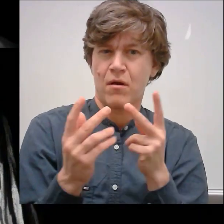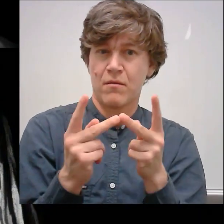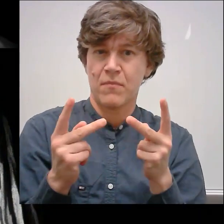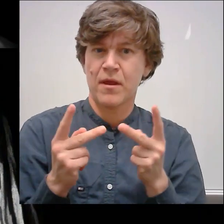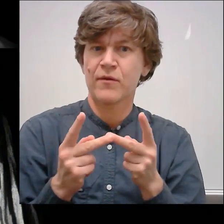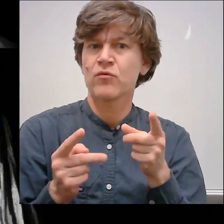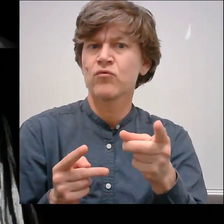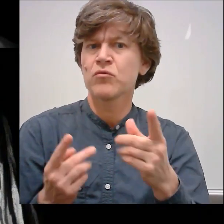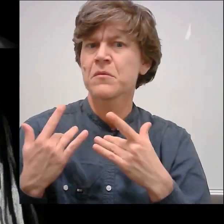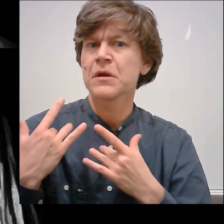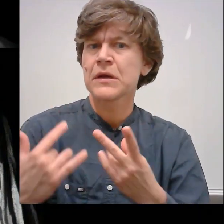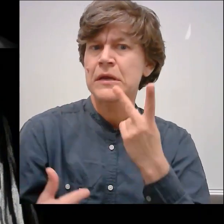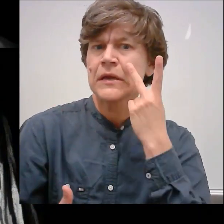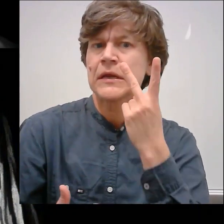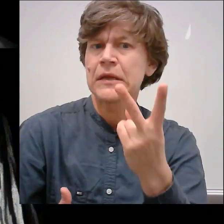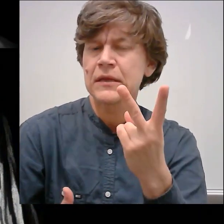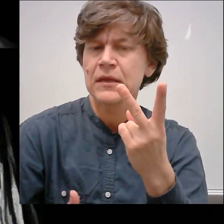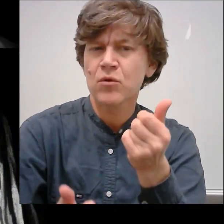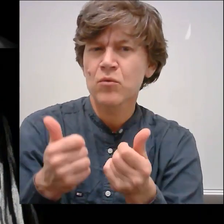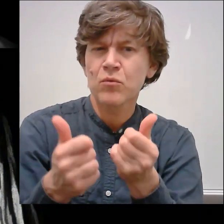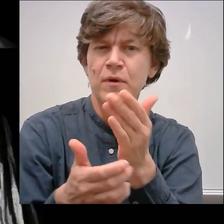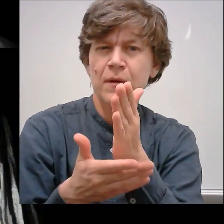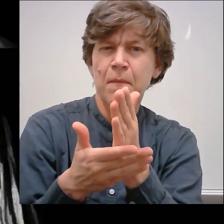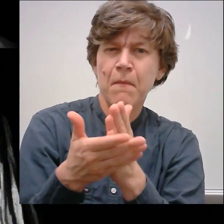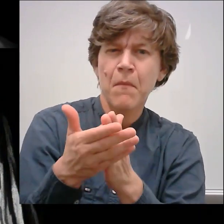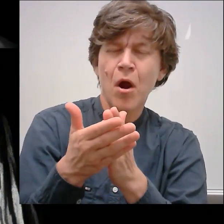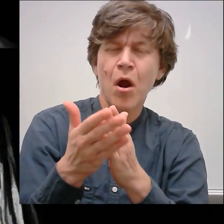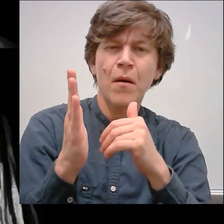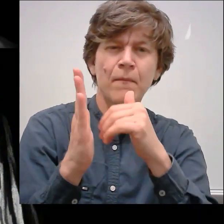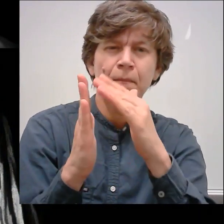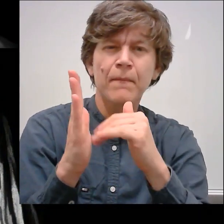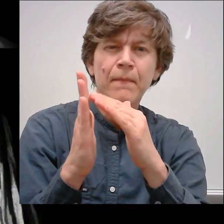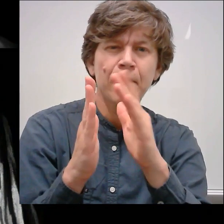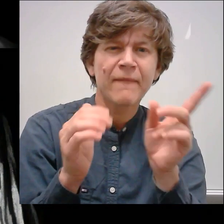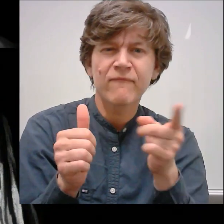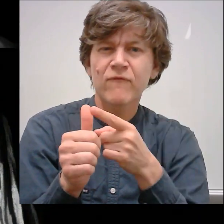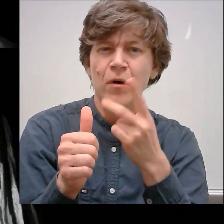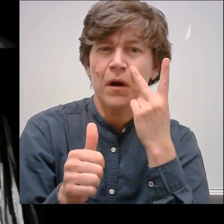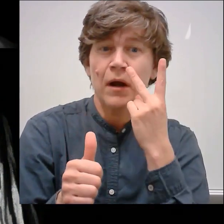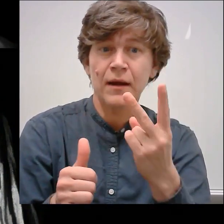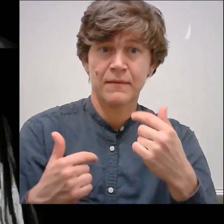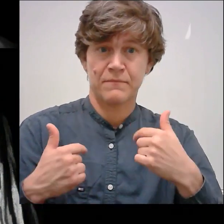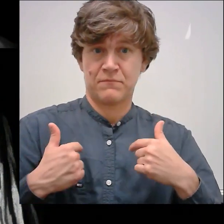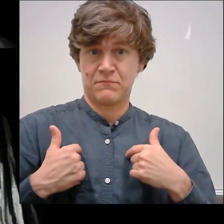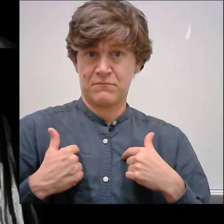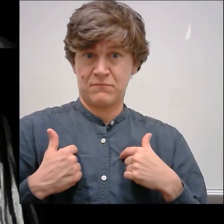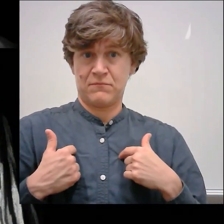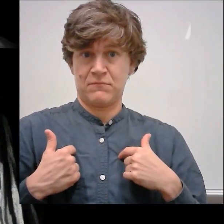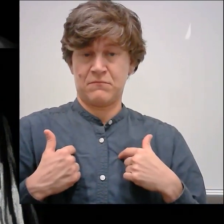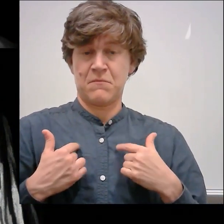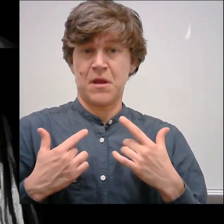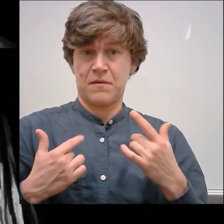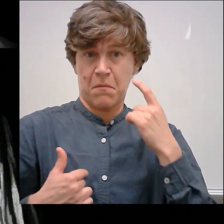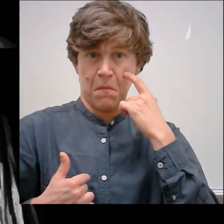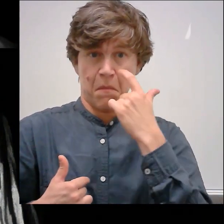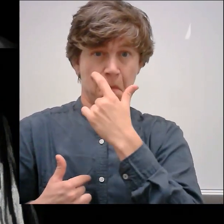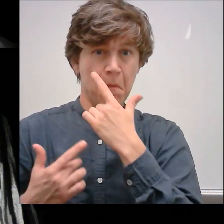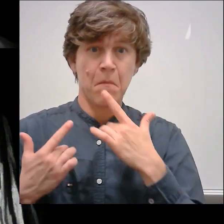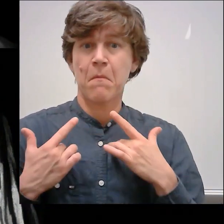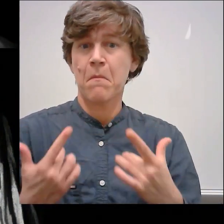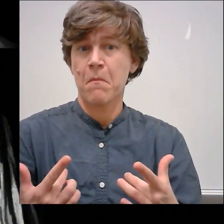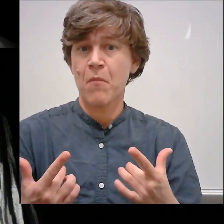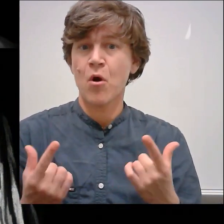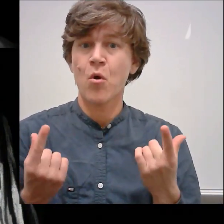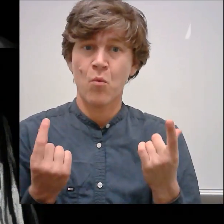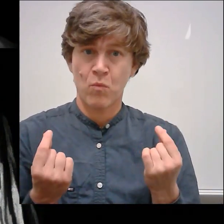for you? How are you reading this image? I'll show you the path that my eyes follow. In this case, it